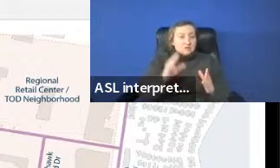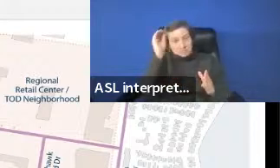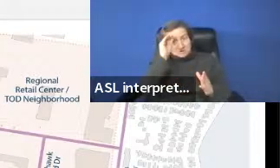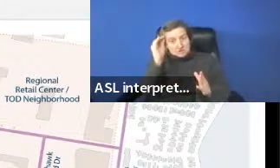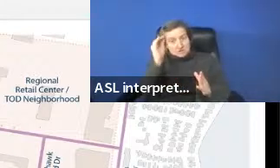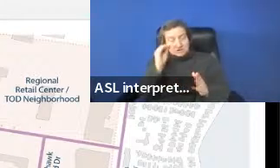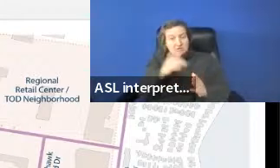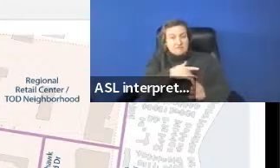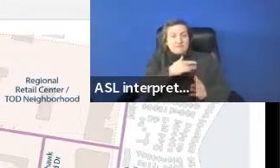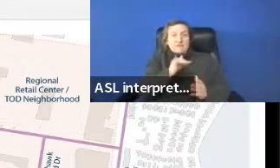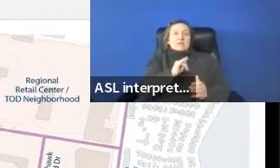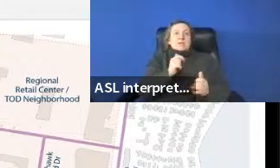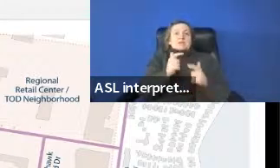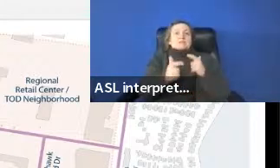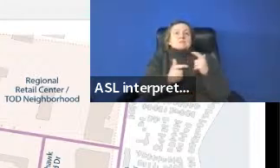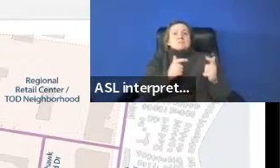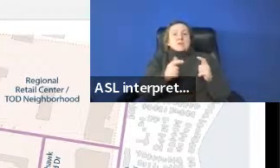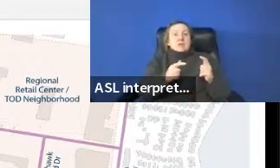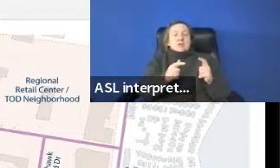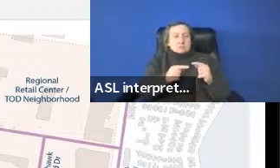very large step back.